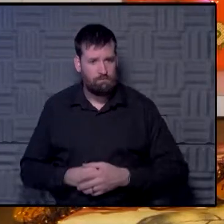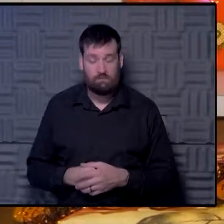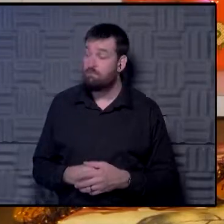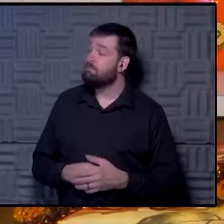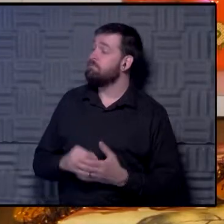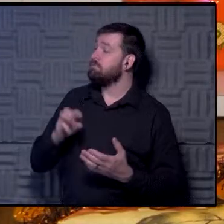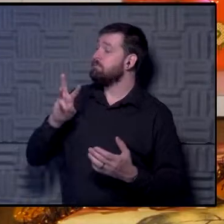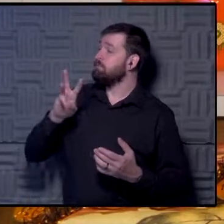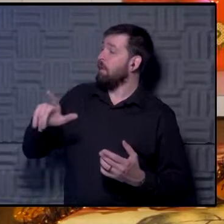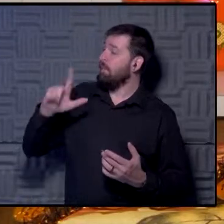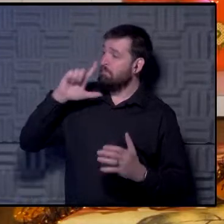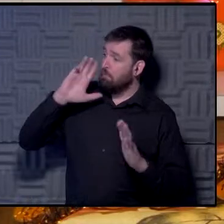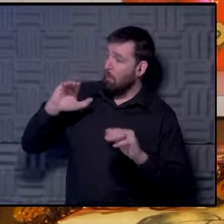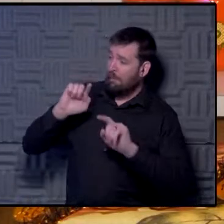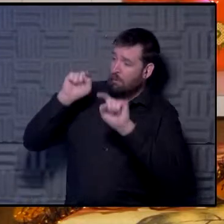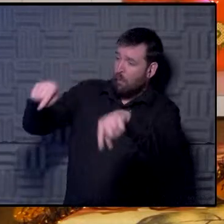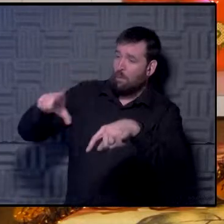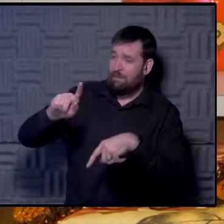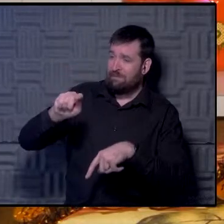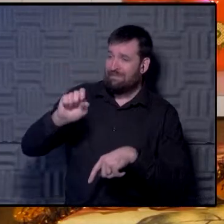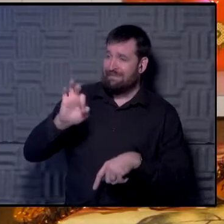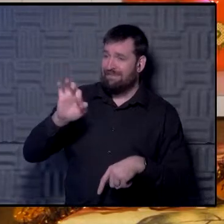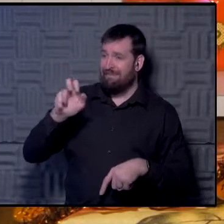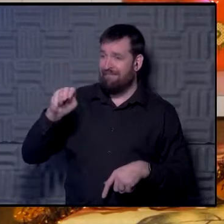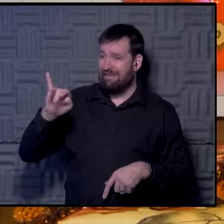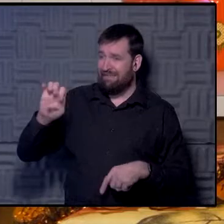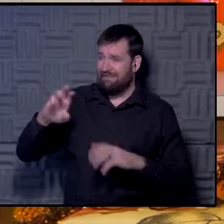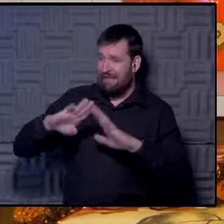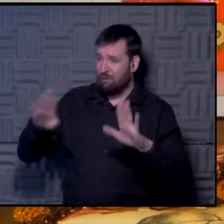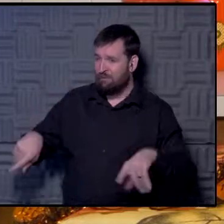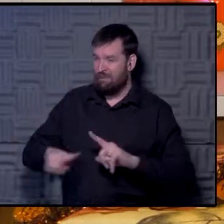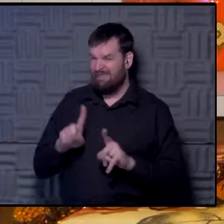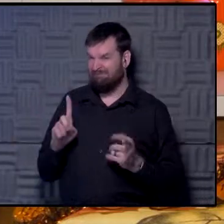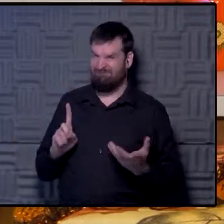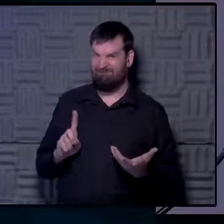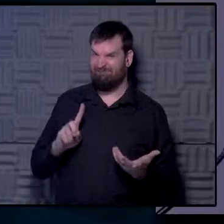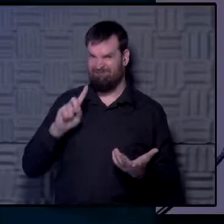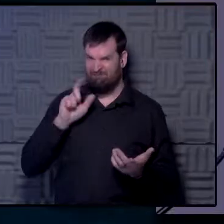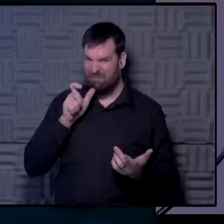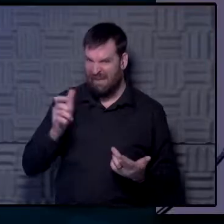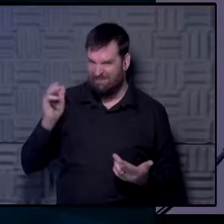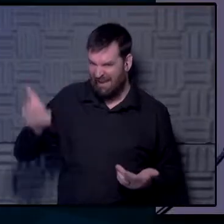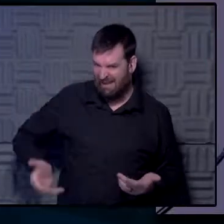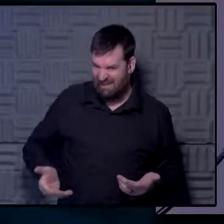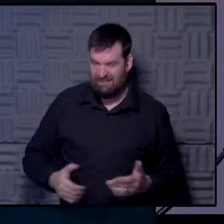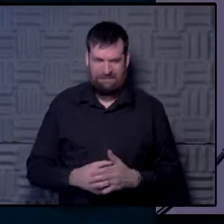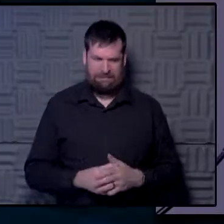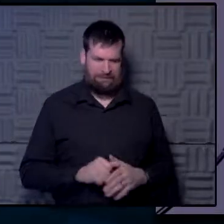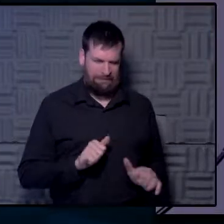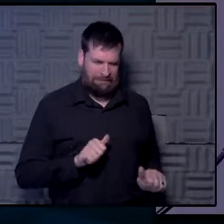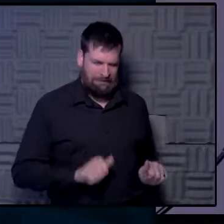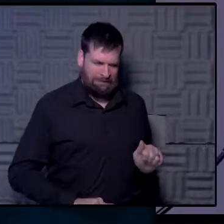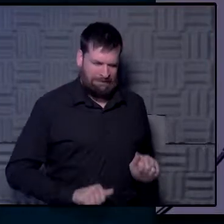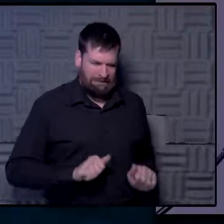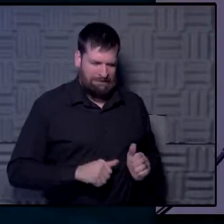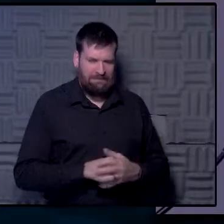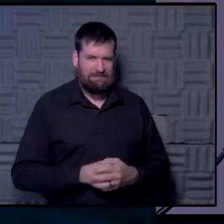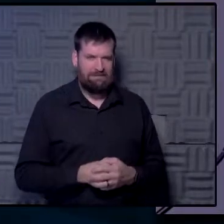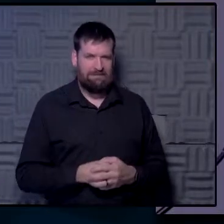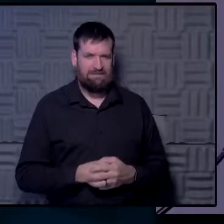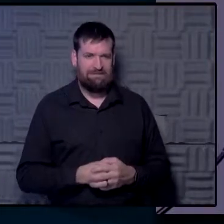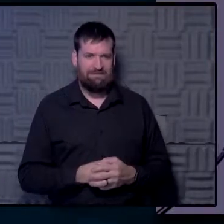Well, we were hoping to go to Stefanie's house, but doesn't sound like we're invited. Awkward. Yeah. Right.